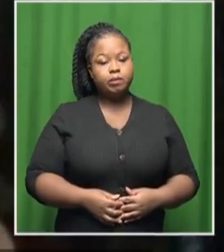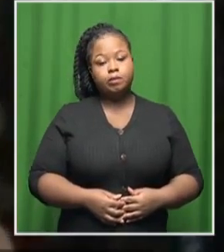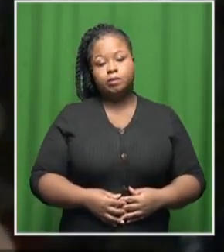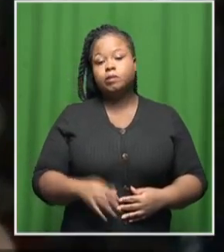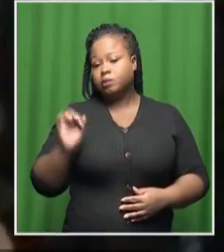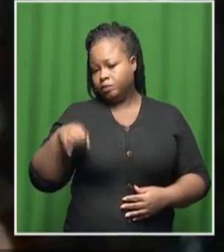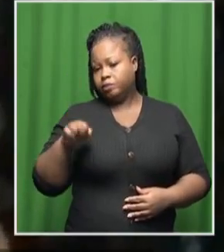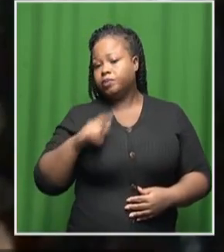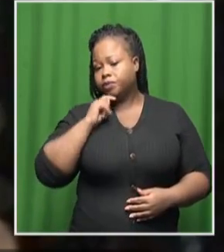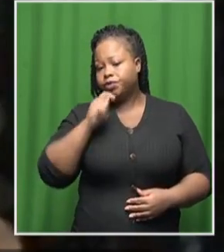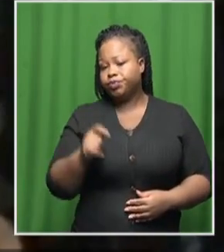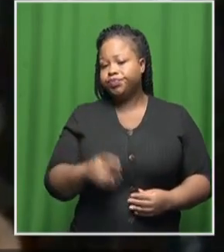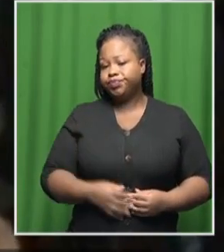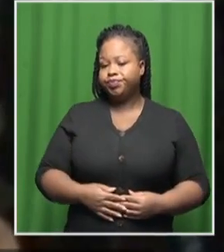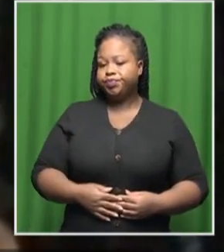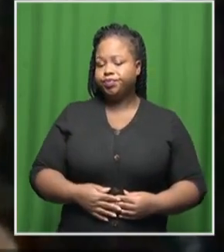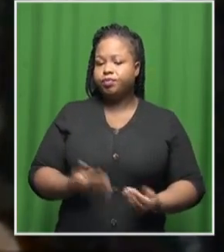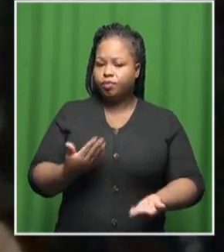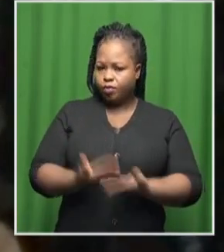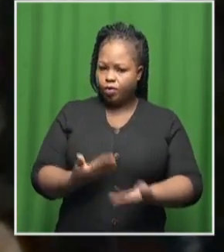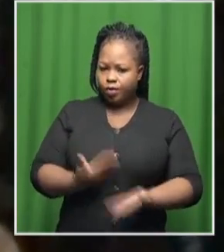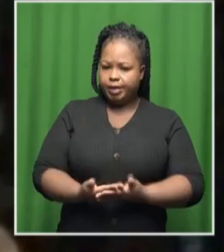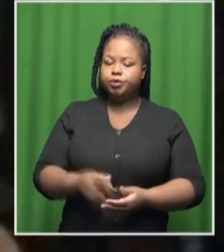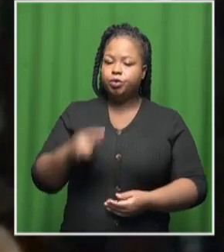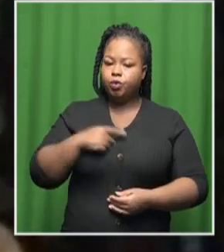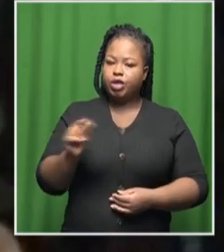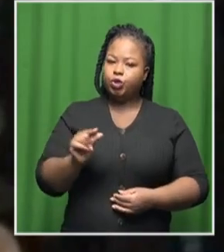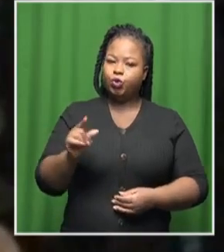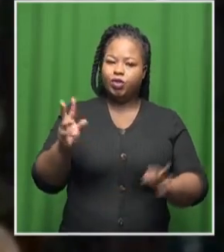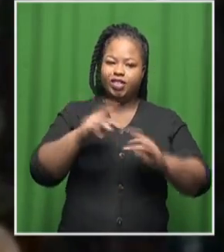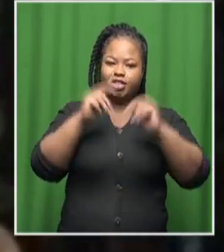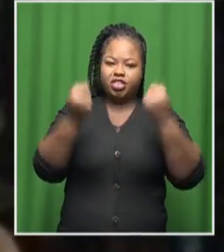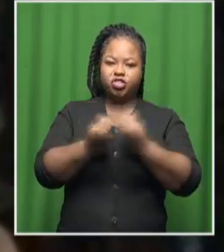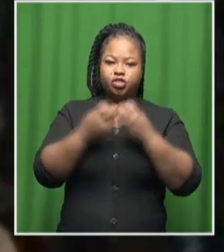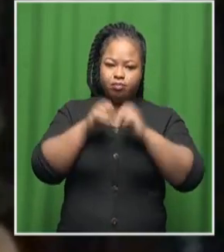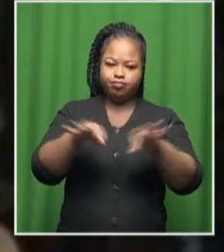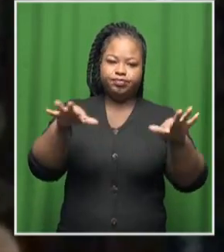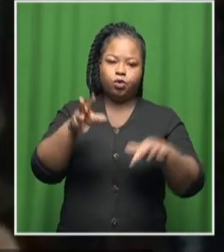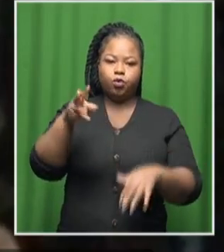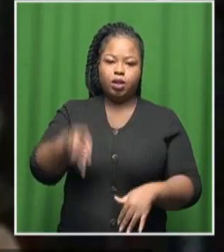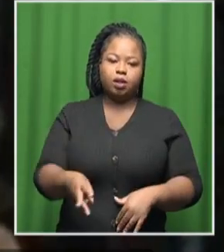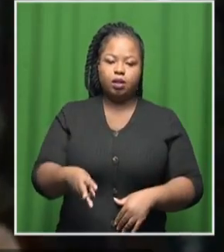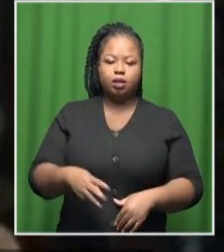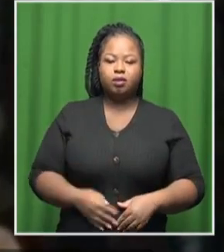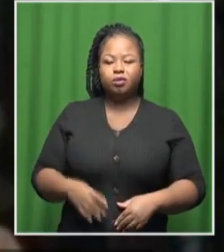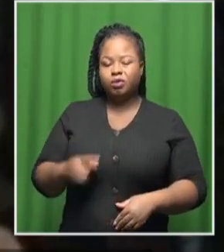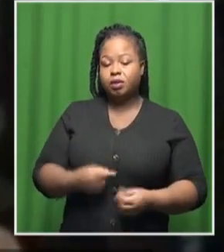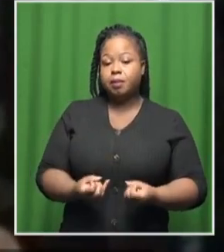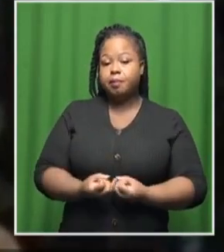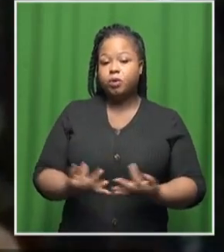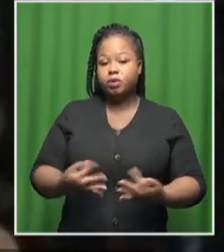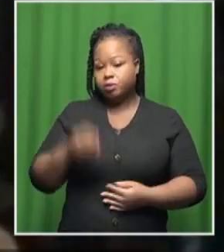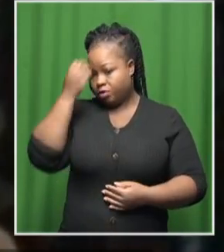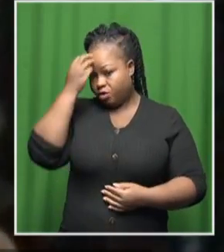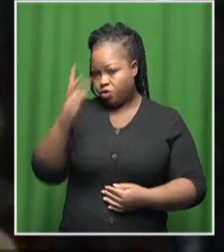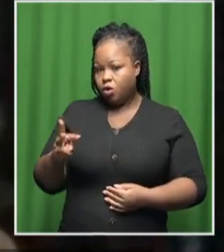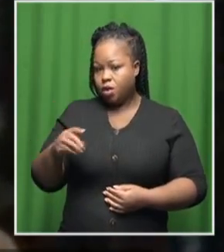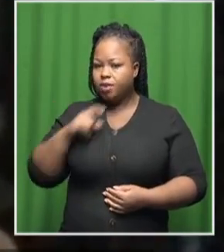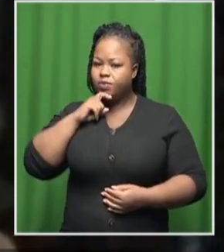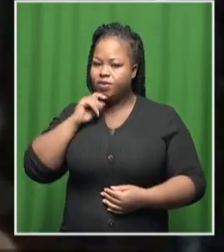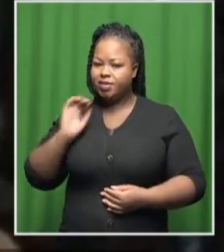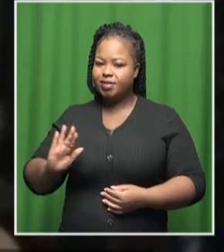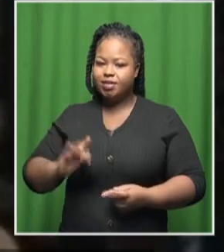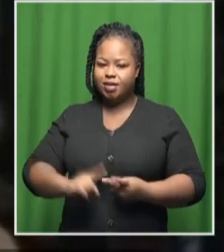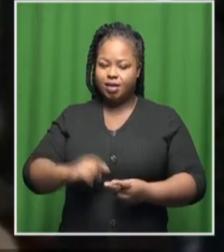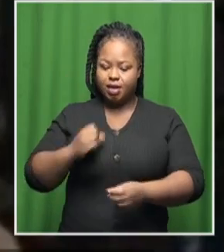Yeah, sure, definitely. So we are about to go national. We have covered almost most parts of Pretoria and Gauteng,